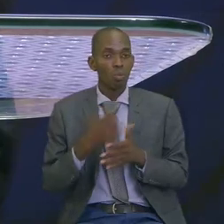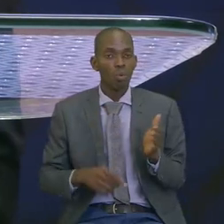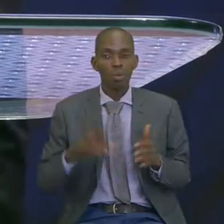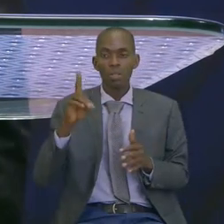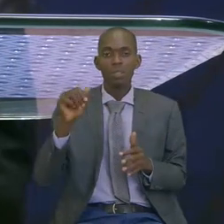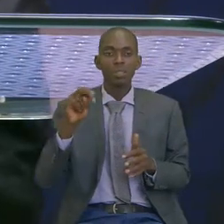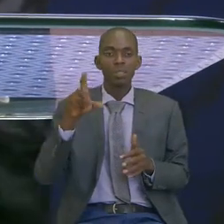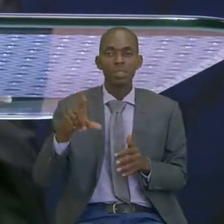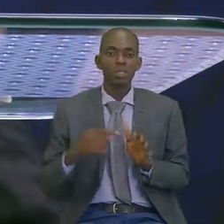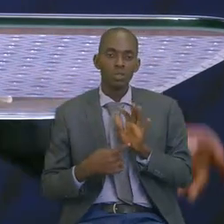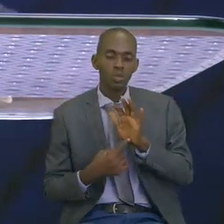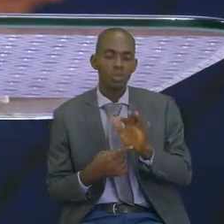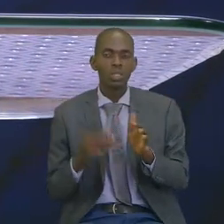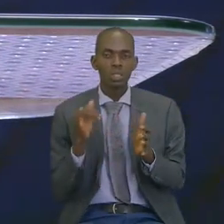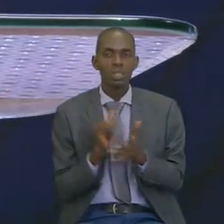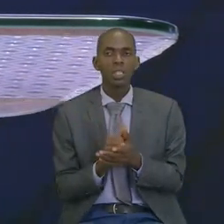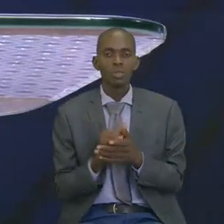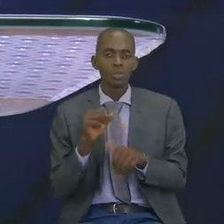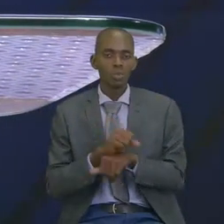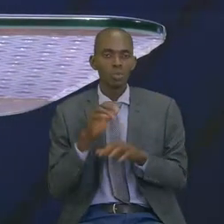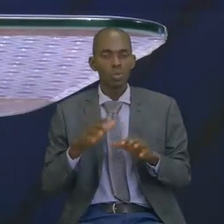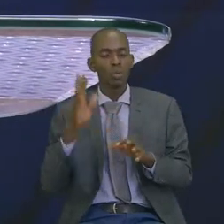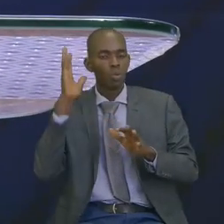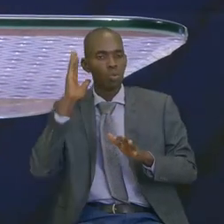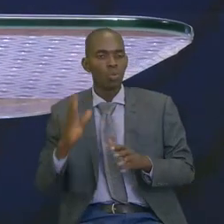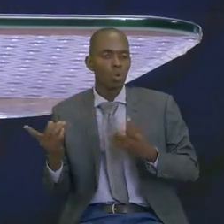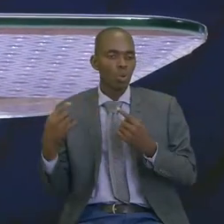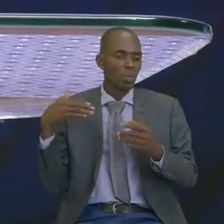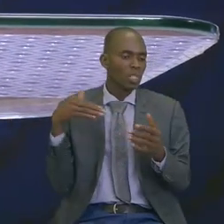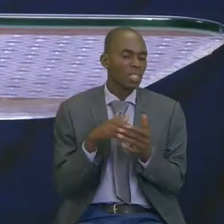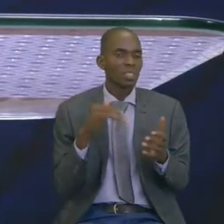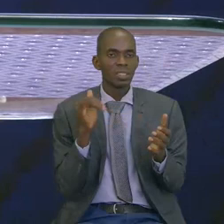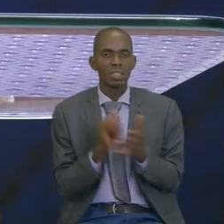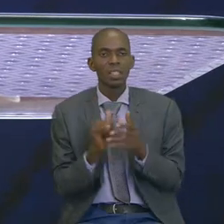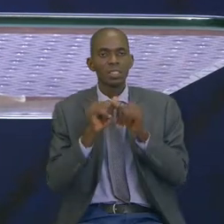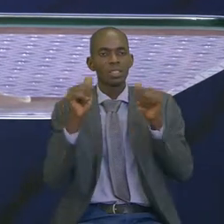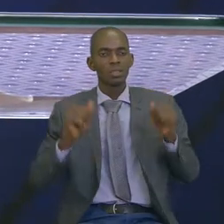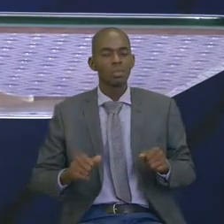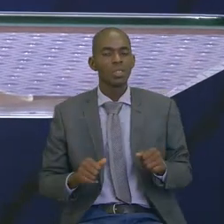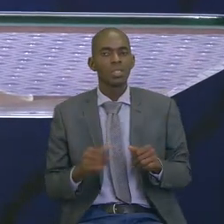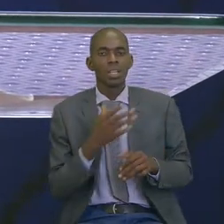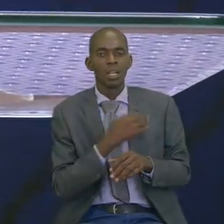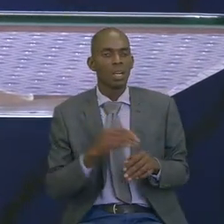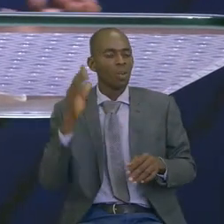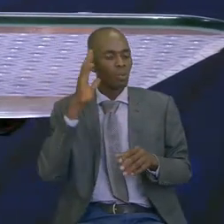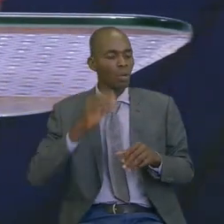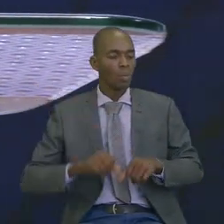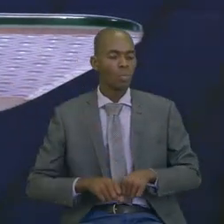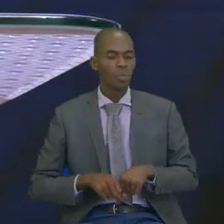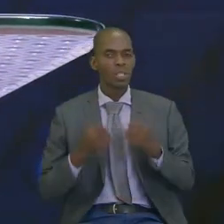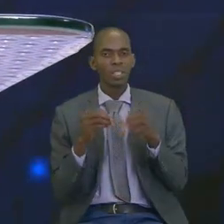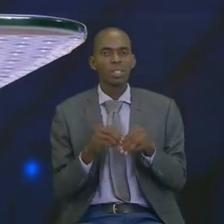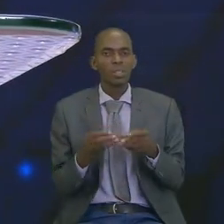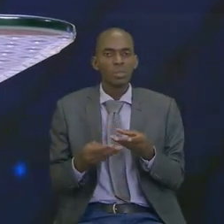will smash, that image will totally go to pieces. And here the psalm is, it's a famine. Here is David